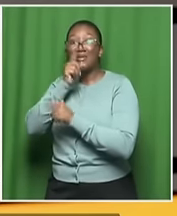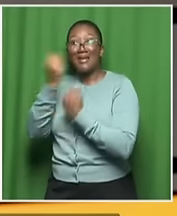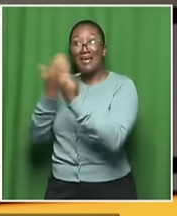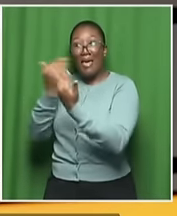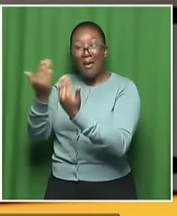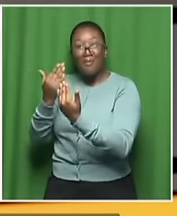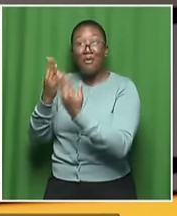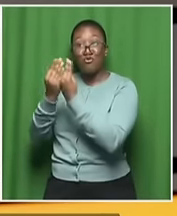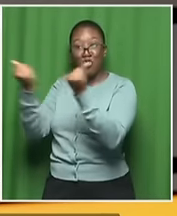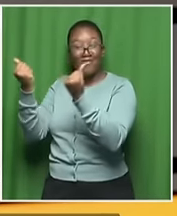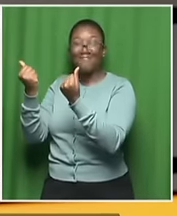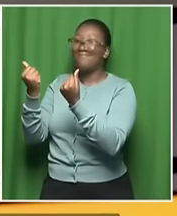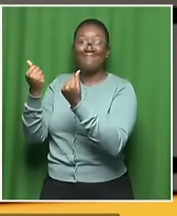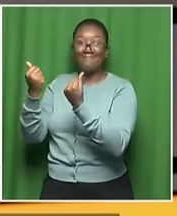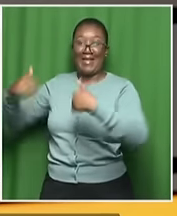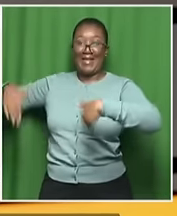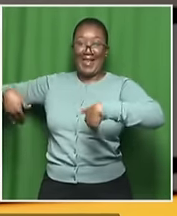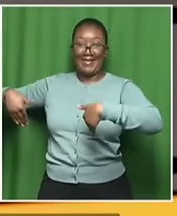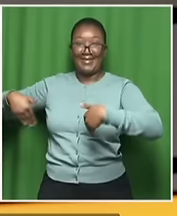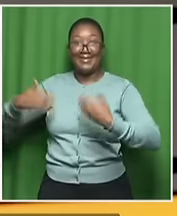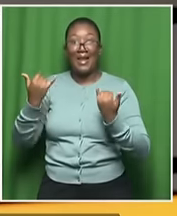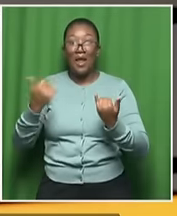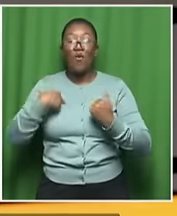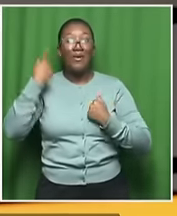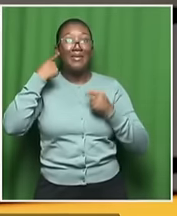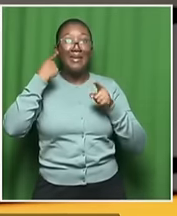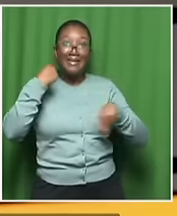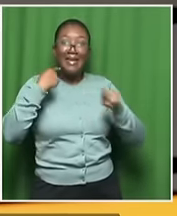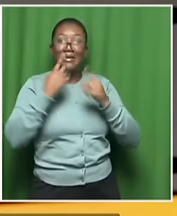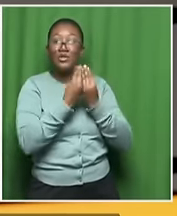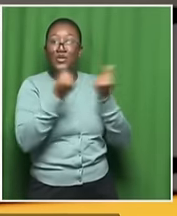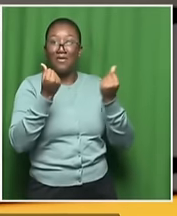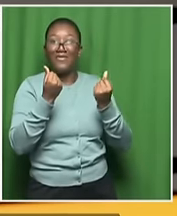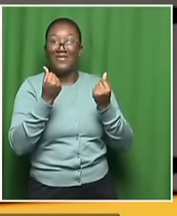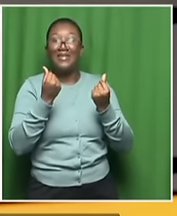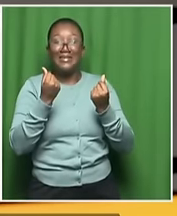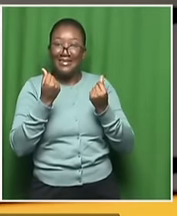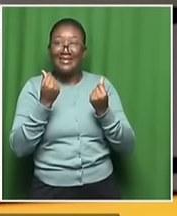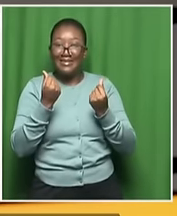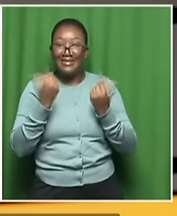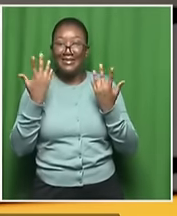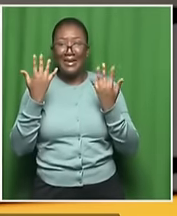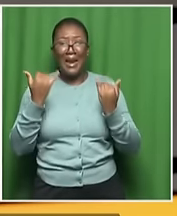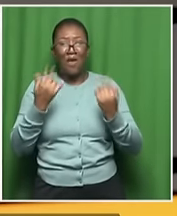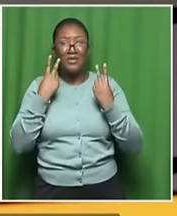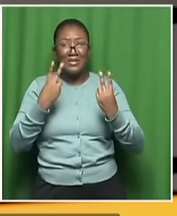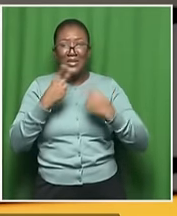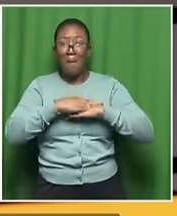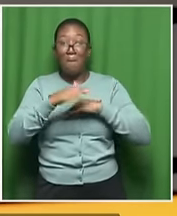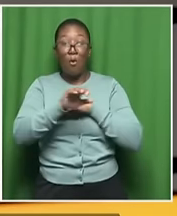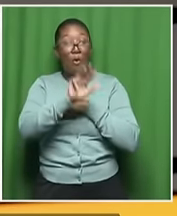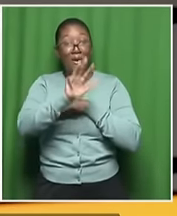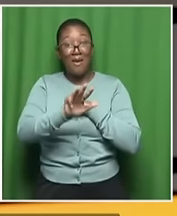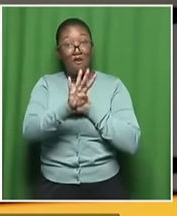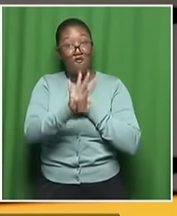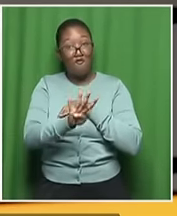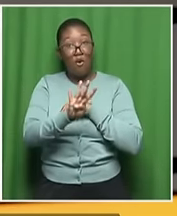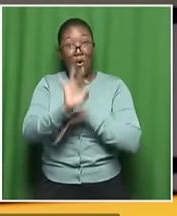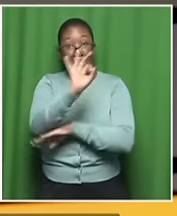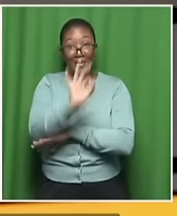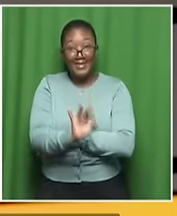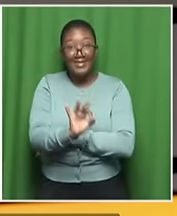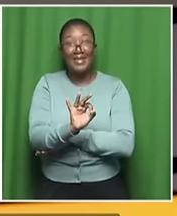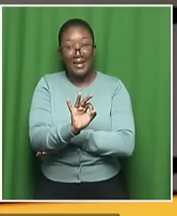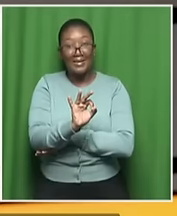was redressed. And the interesting fact of that is that about 94% of the